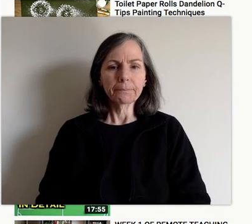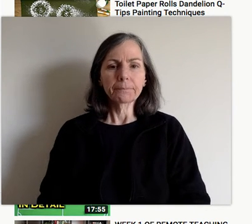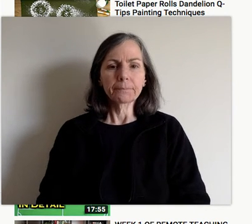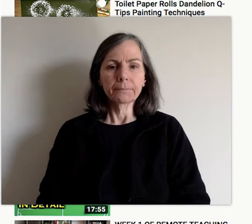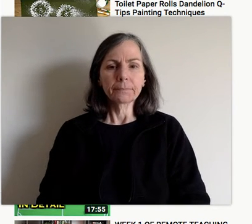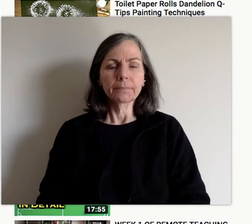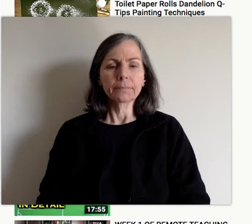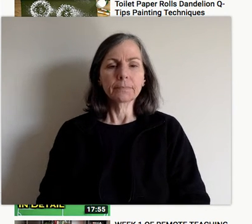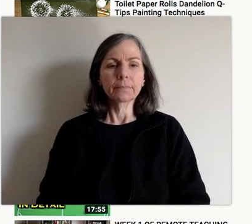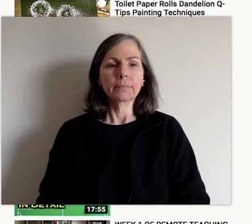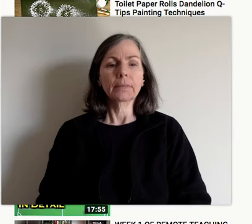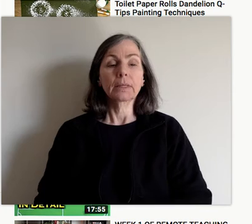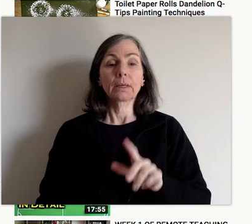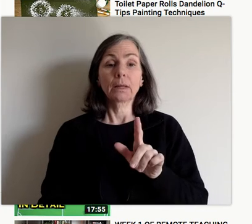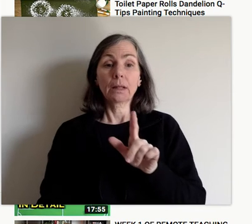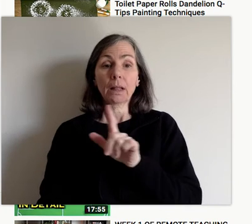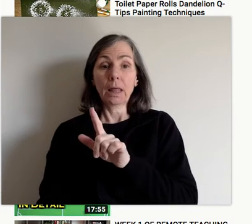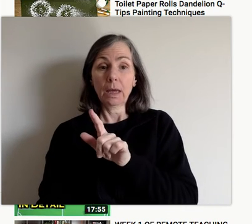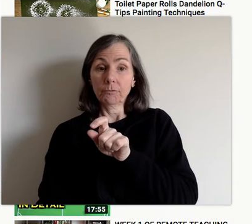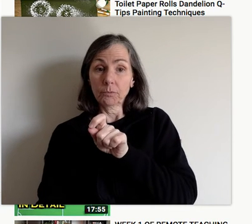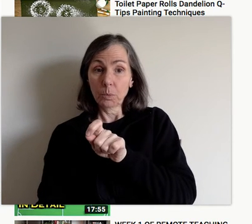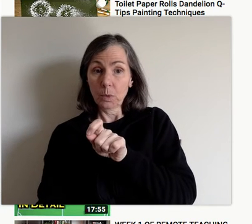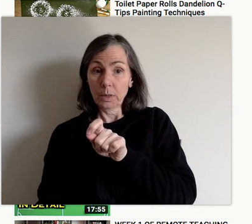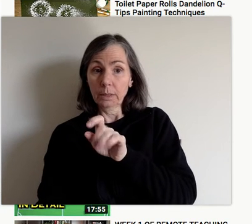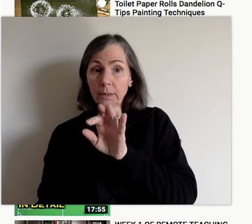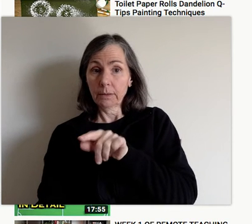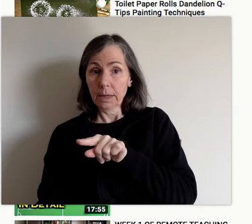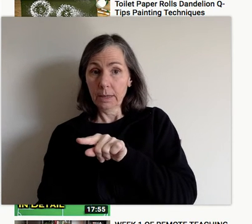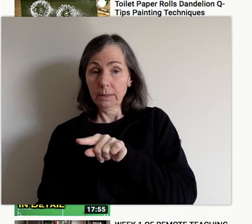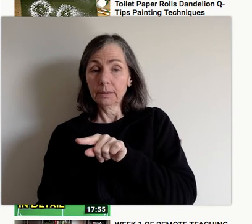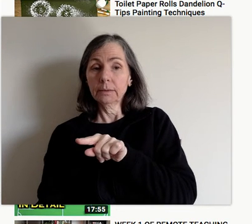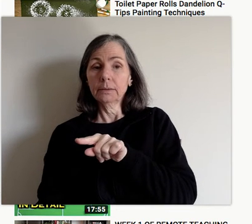The left point is at